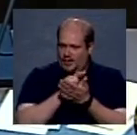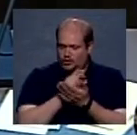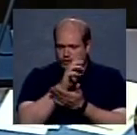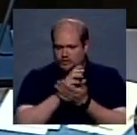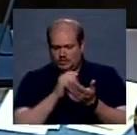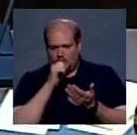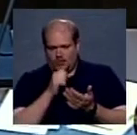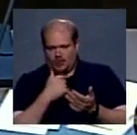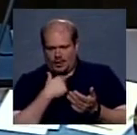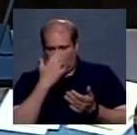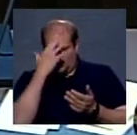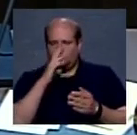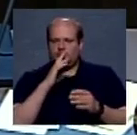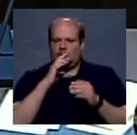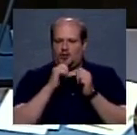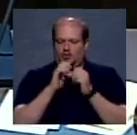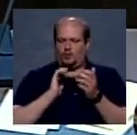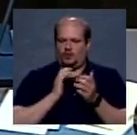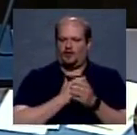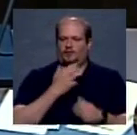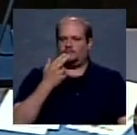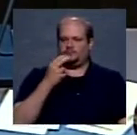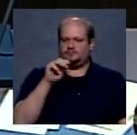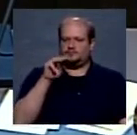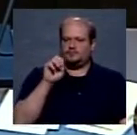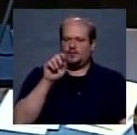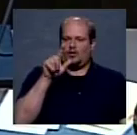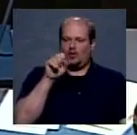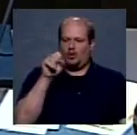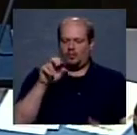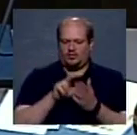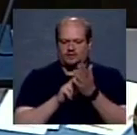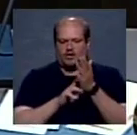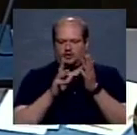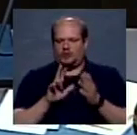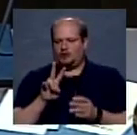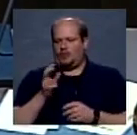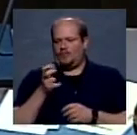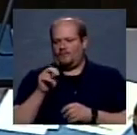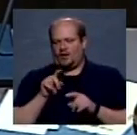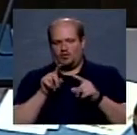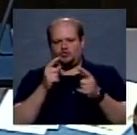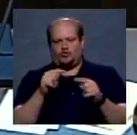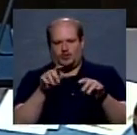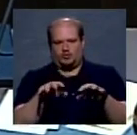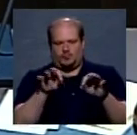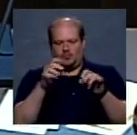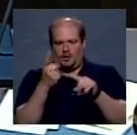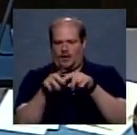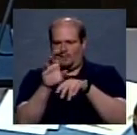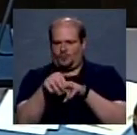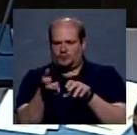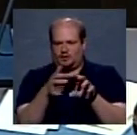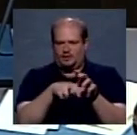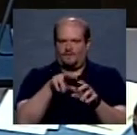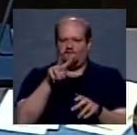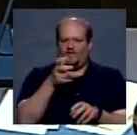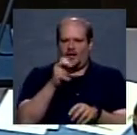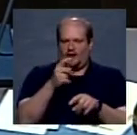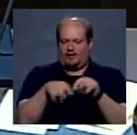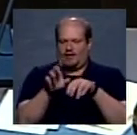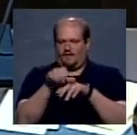know in talking with our homeless contractor that we've had our vans out there to try and pick people up. We can't force them to get into a van. We can't force